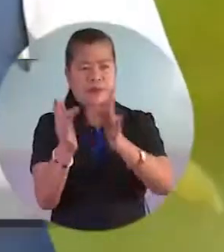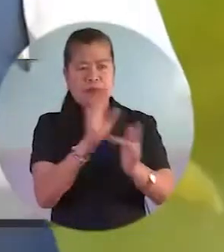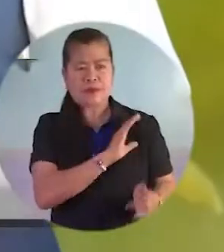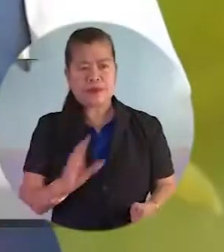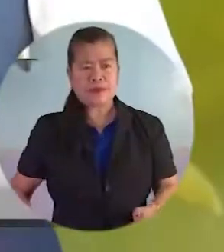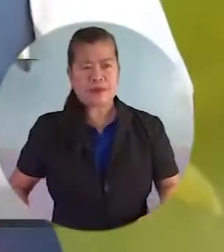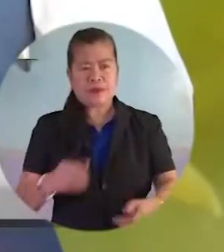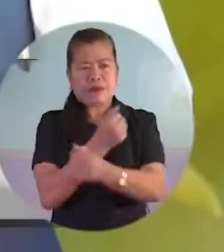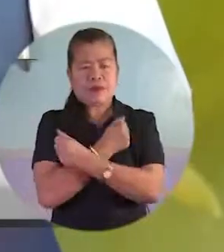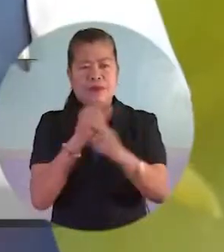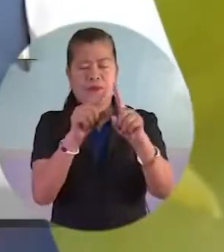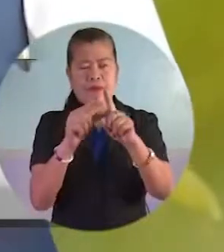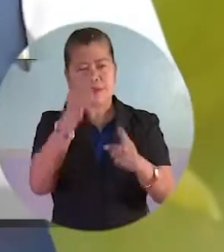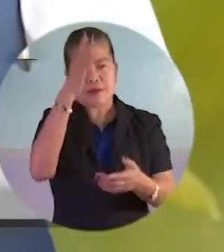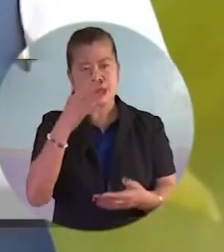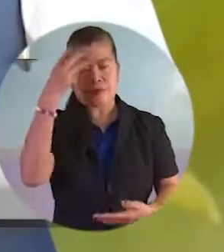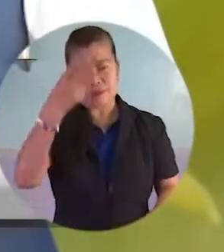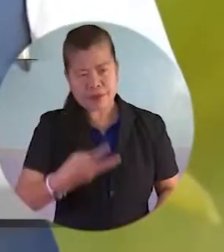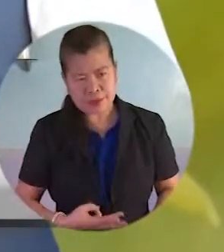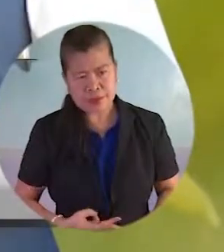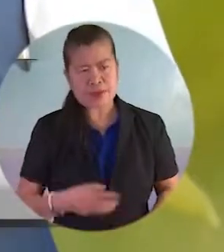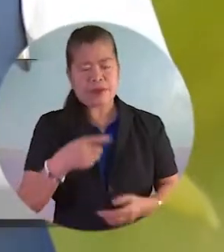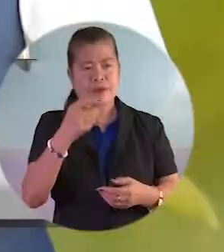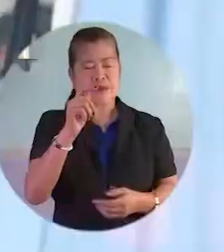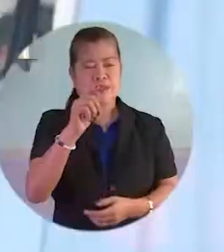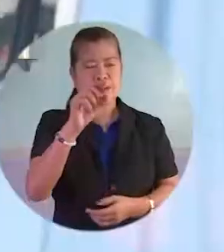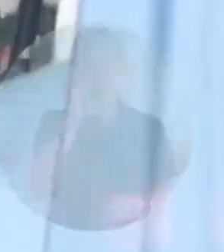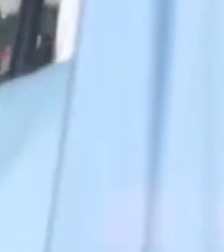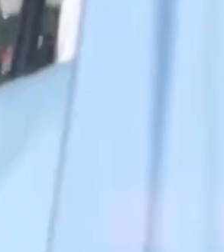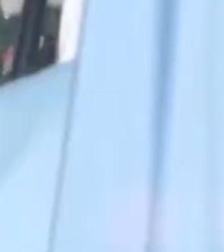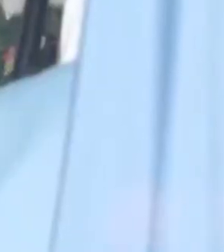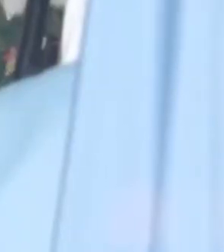Praise be Jesus Christ. Dear lovers of the Word of God, welcome to Andinhi.